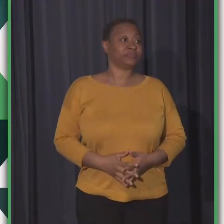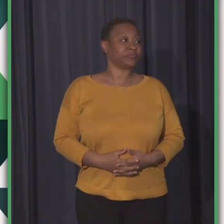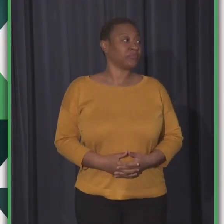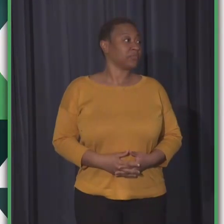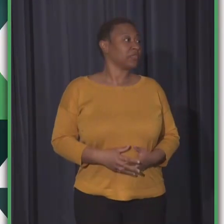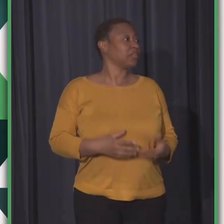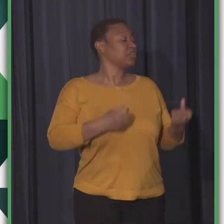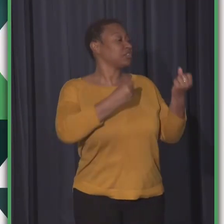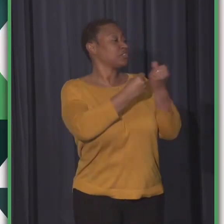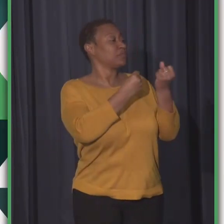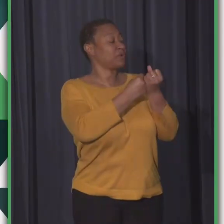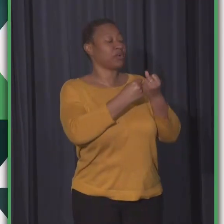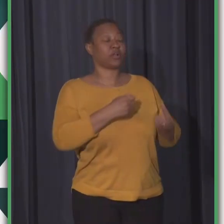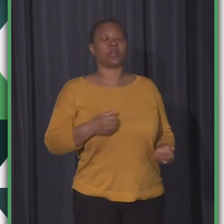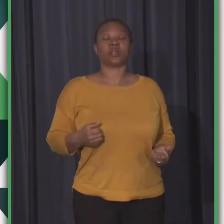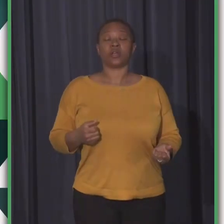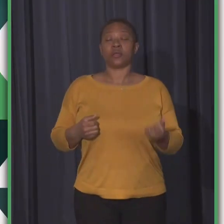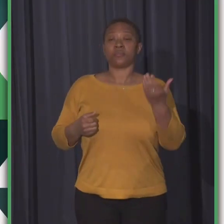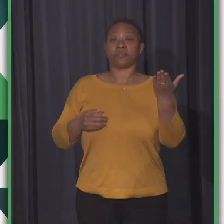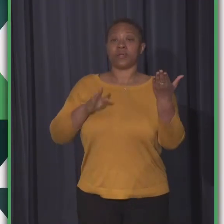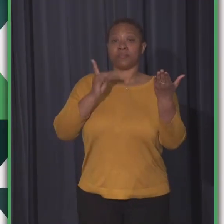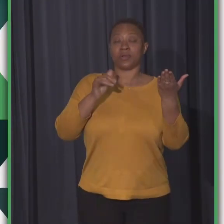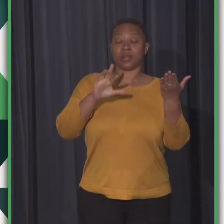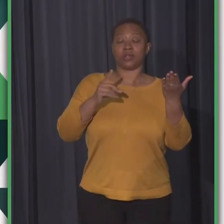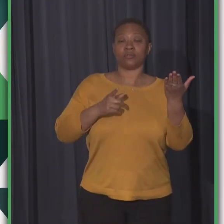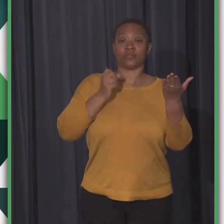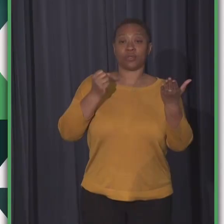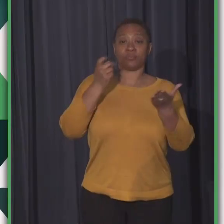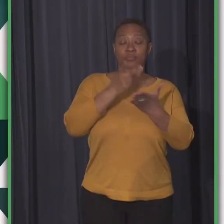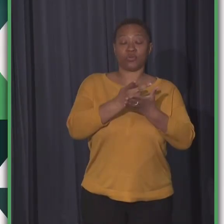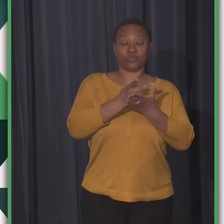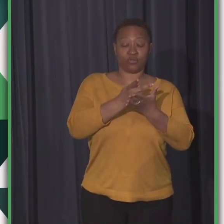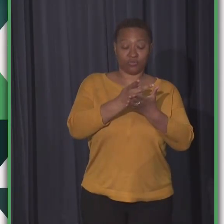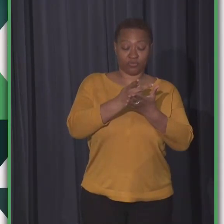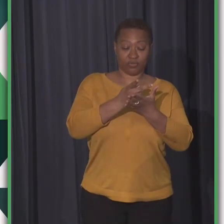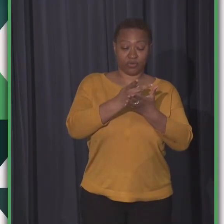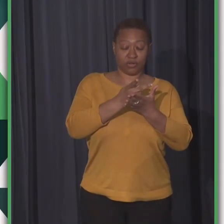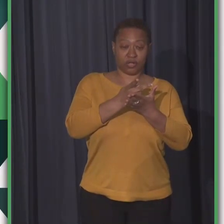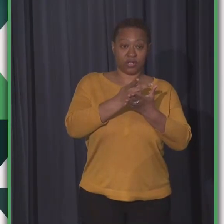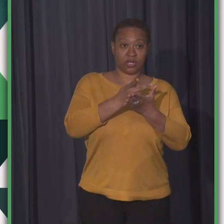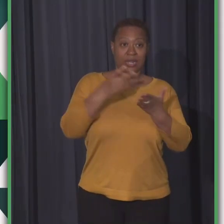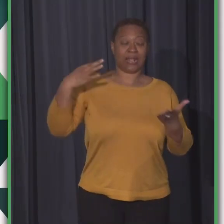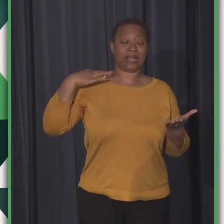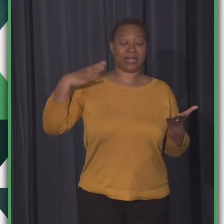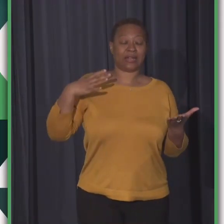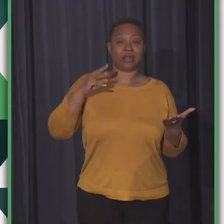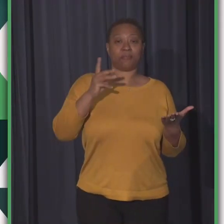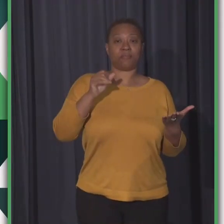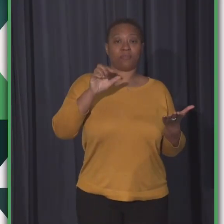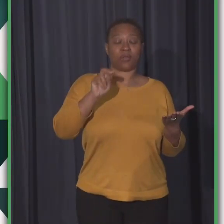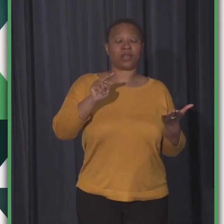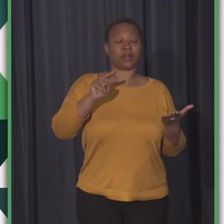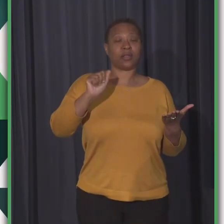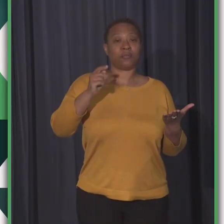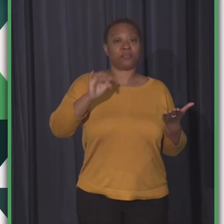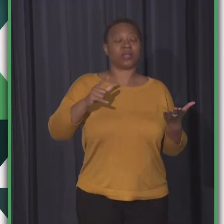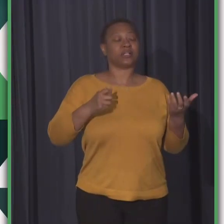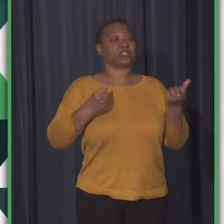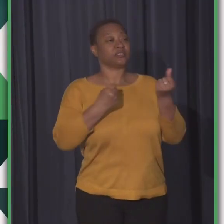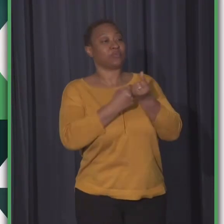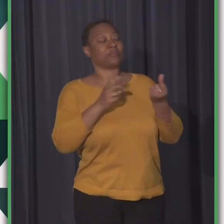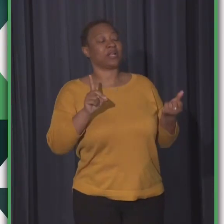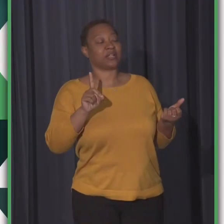Support. Motion made by Commissioner Bernard to approve candidate Martin's appeal and supported by Commissioner